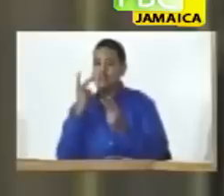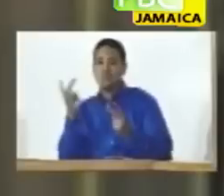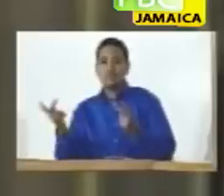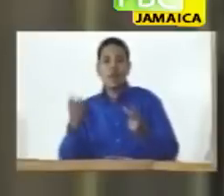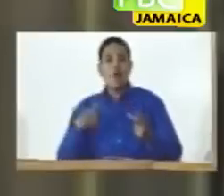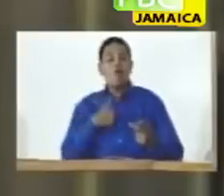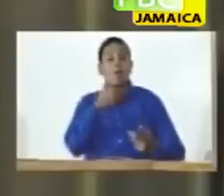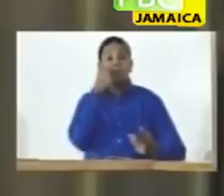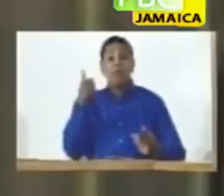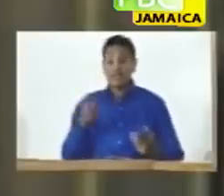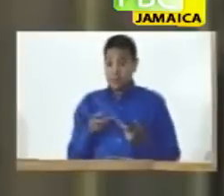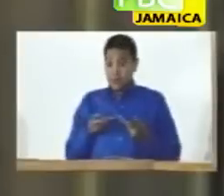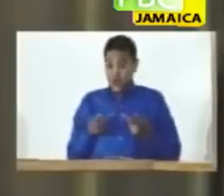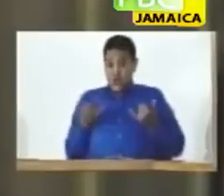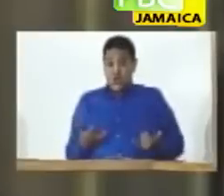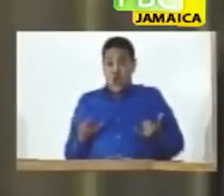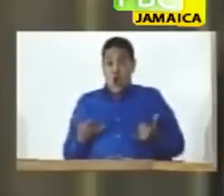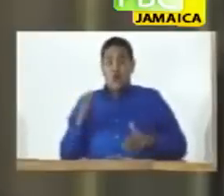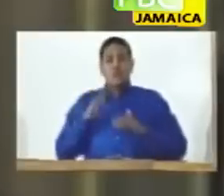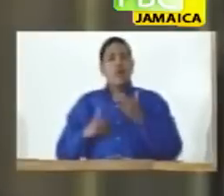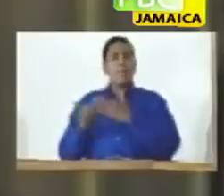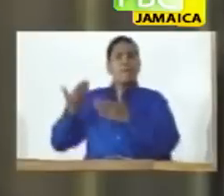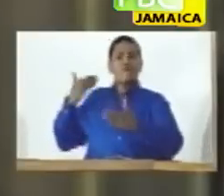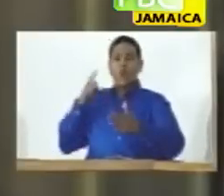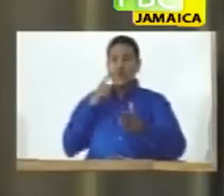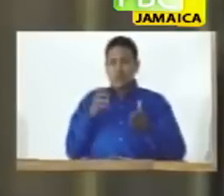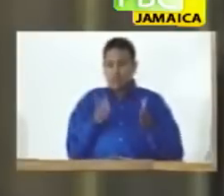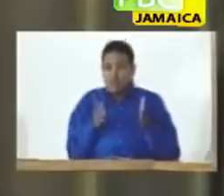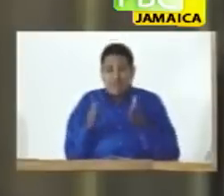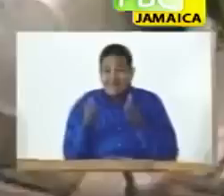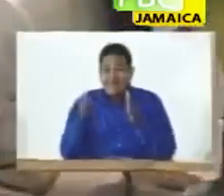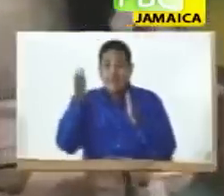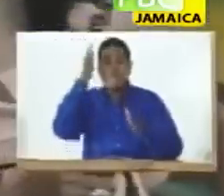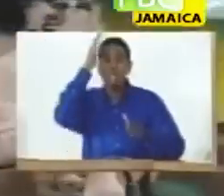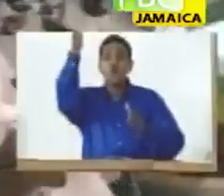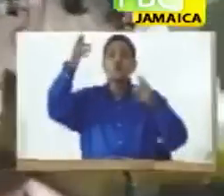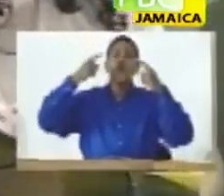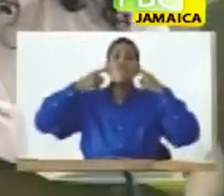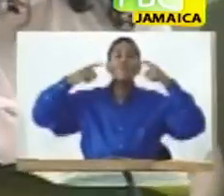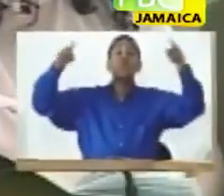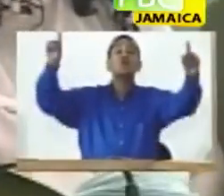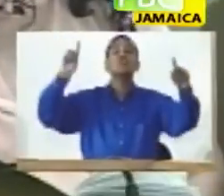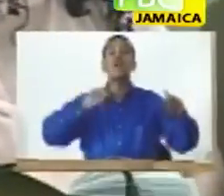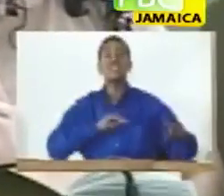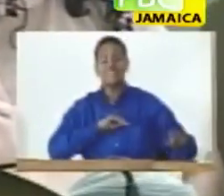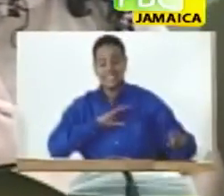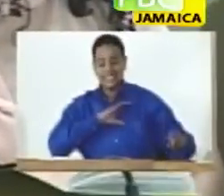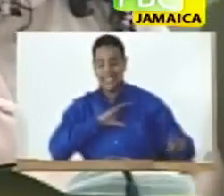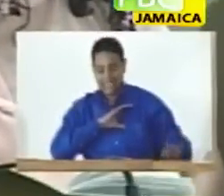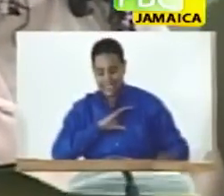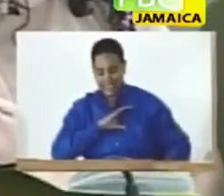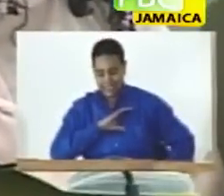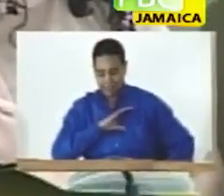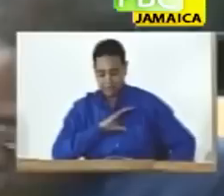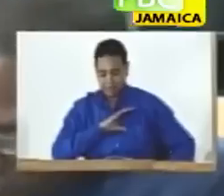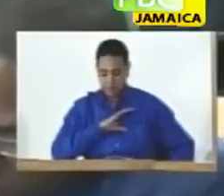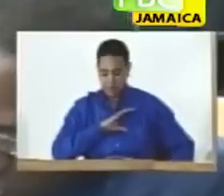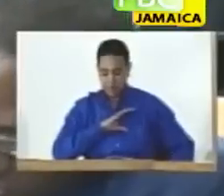than ever before to chart a path to a future of prosperity and dignity for every Jamaican.